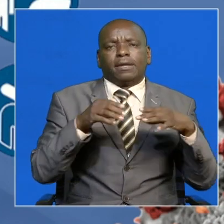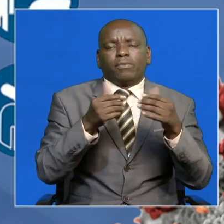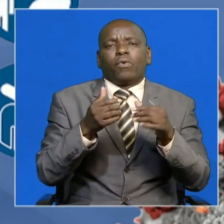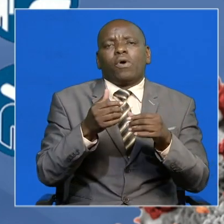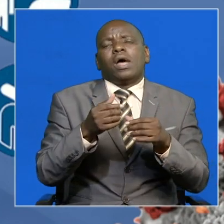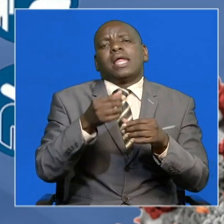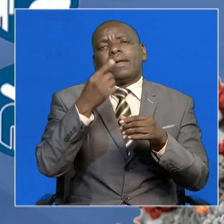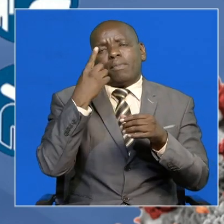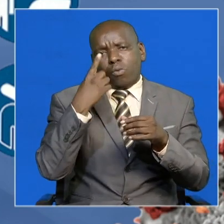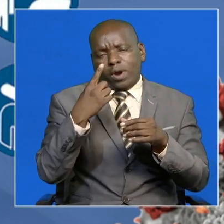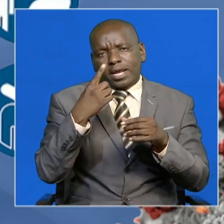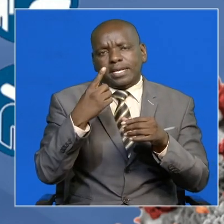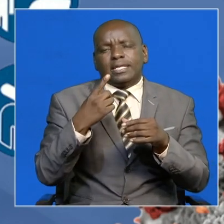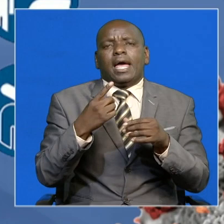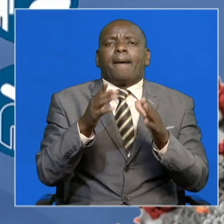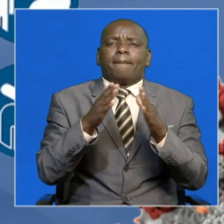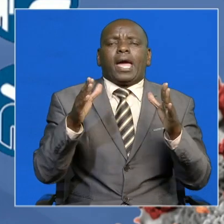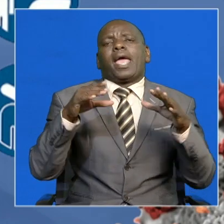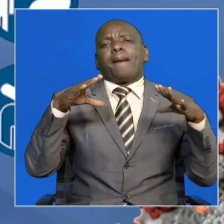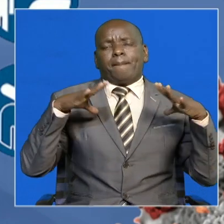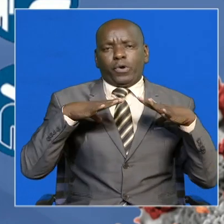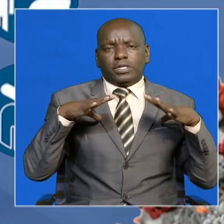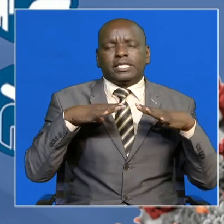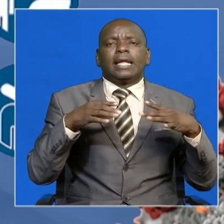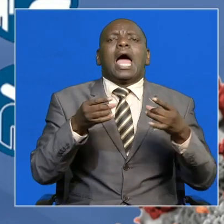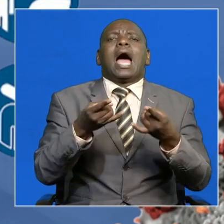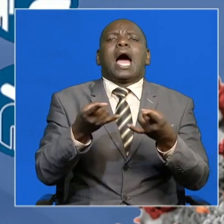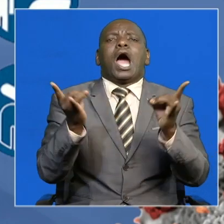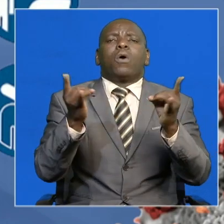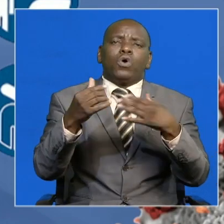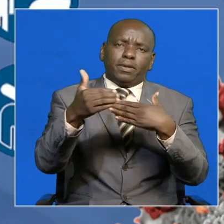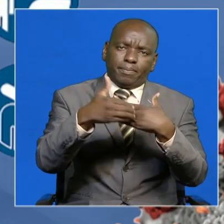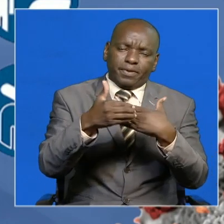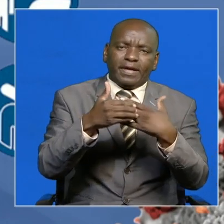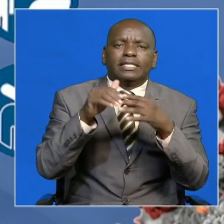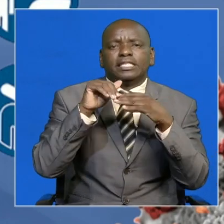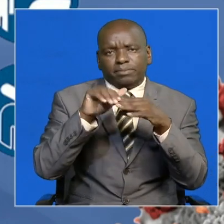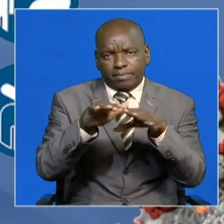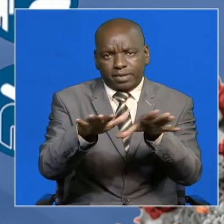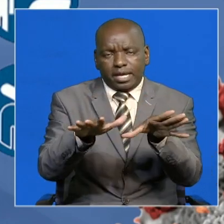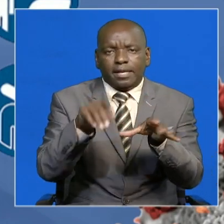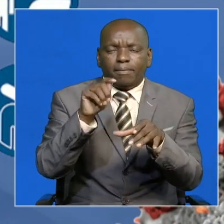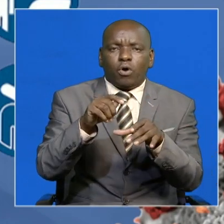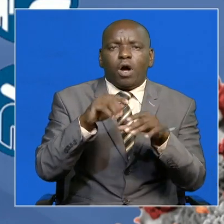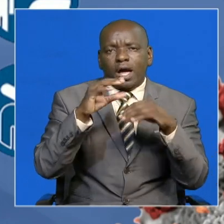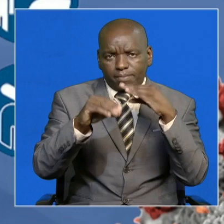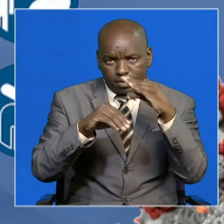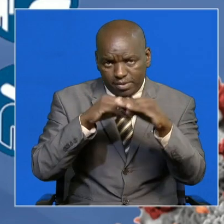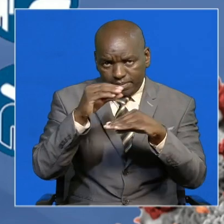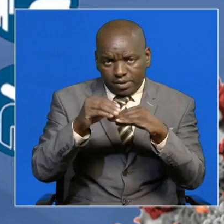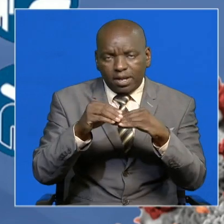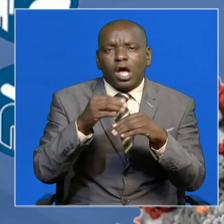The first one is, and perhaps the most important one, how to prevent the infection. And this is what we've talked about